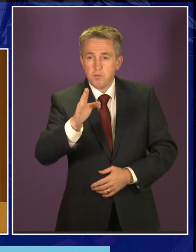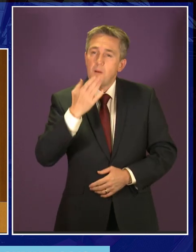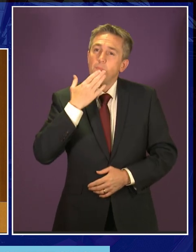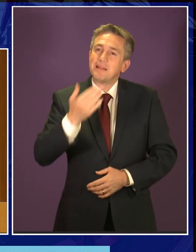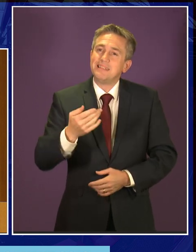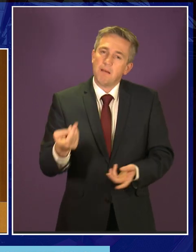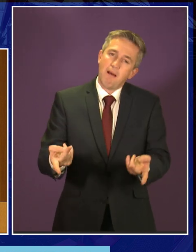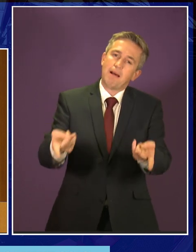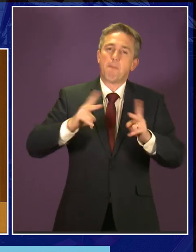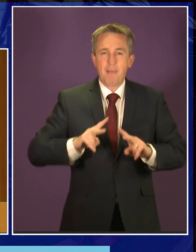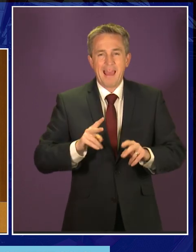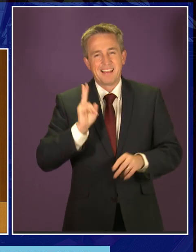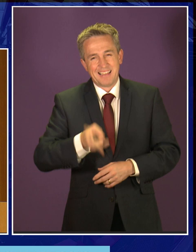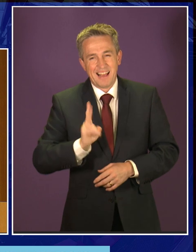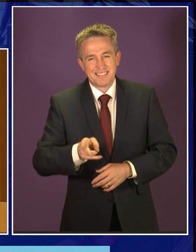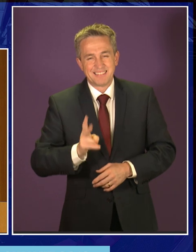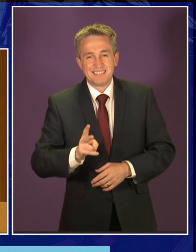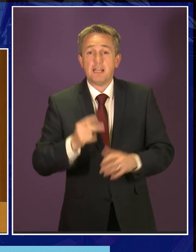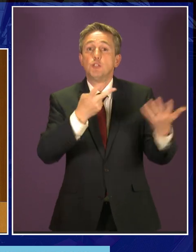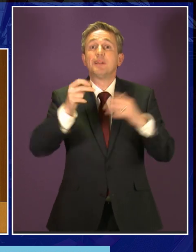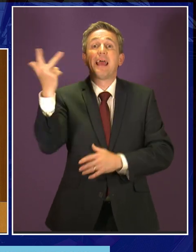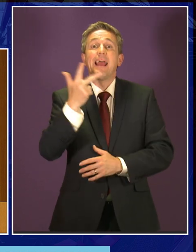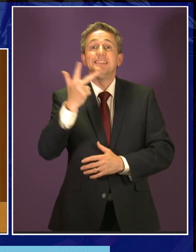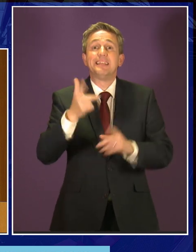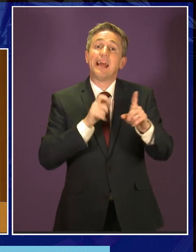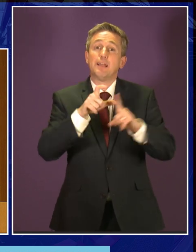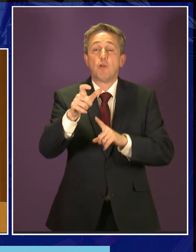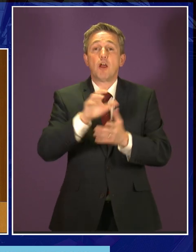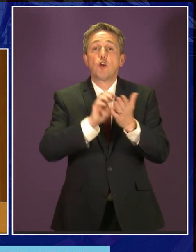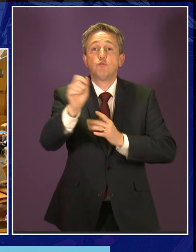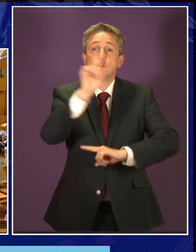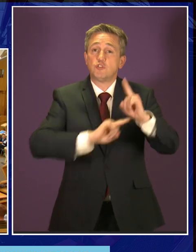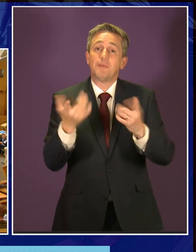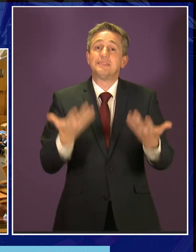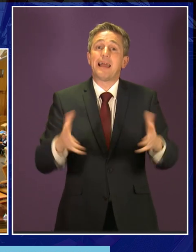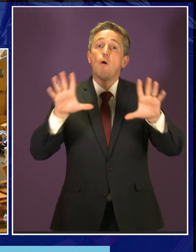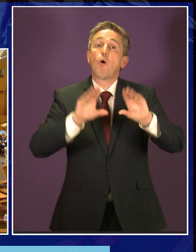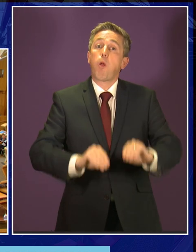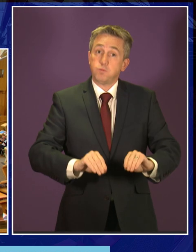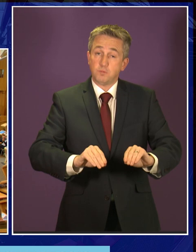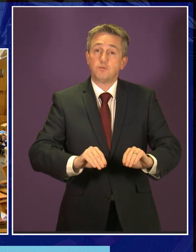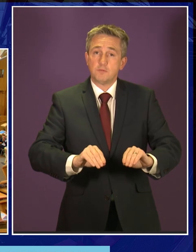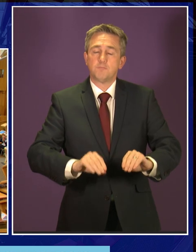back. Thank you very much. I close this meeting of the 2018 Edinburgh Cultural Summit.